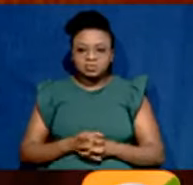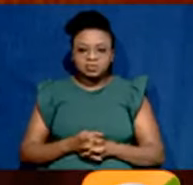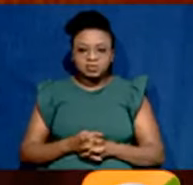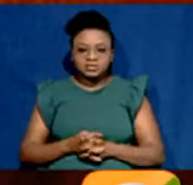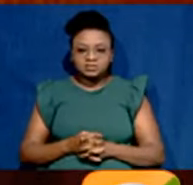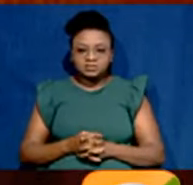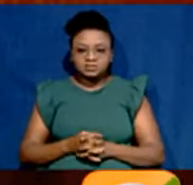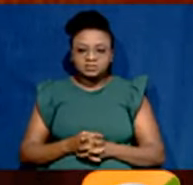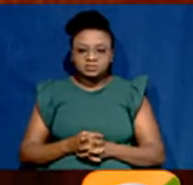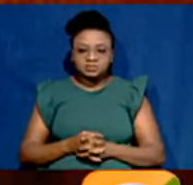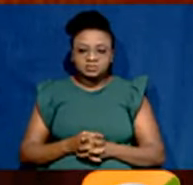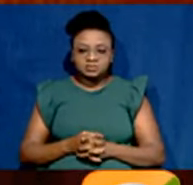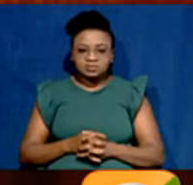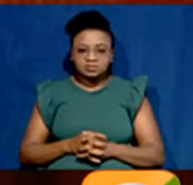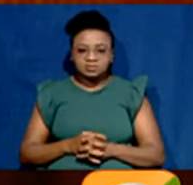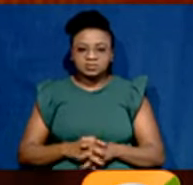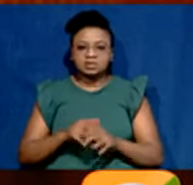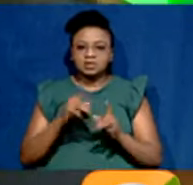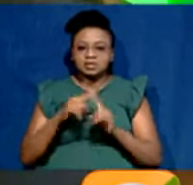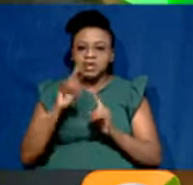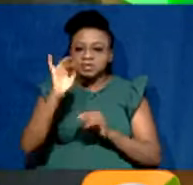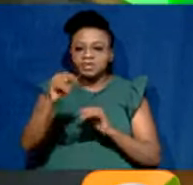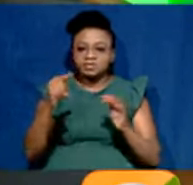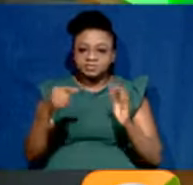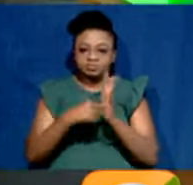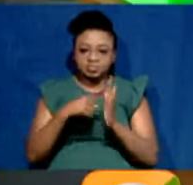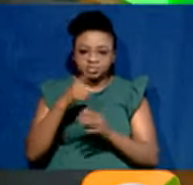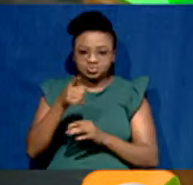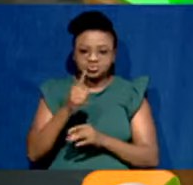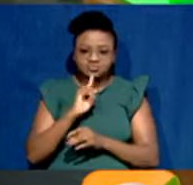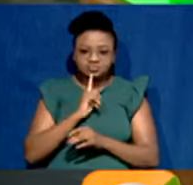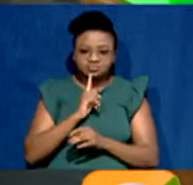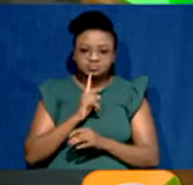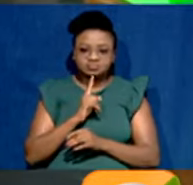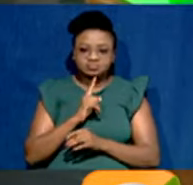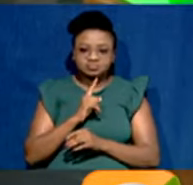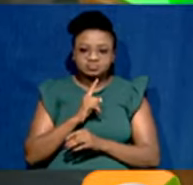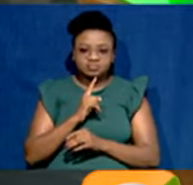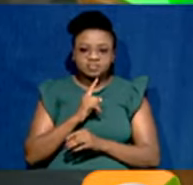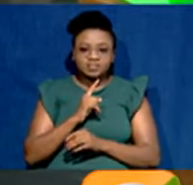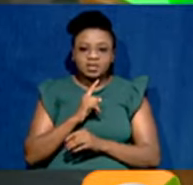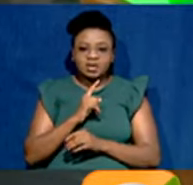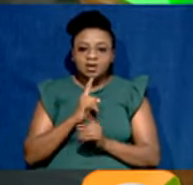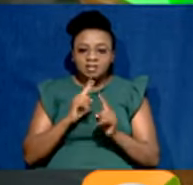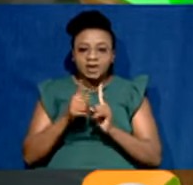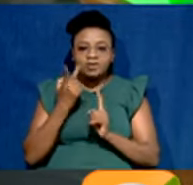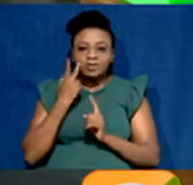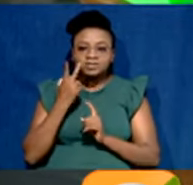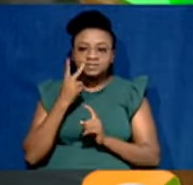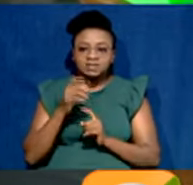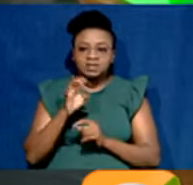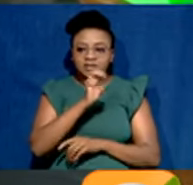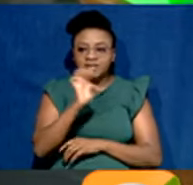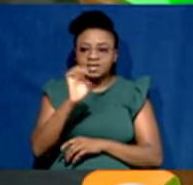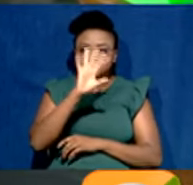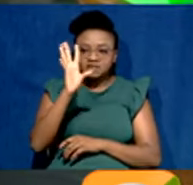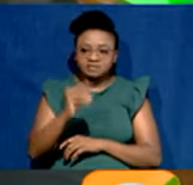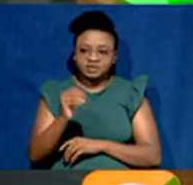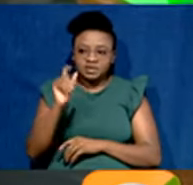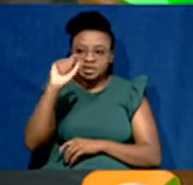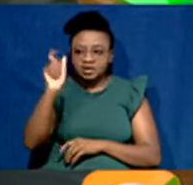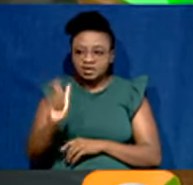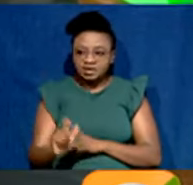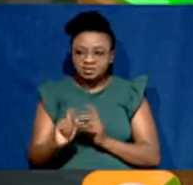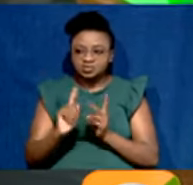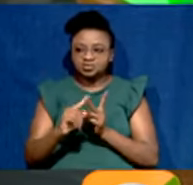artificially what you're talking about. Let us remain here, and we're looking at even the region. In terms of the East African region, look at even the